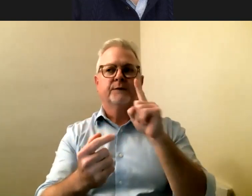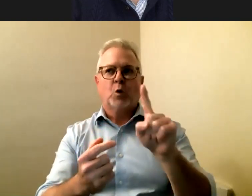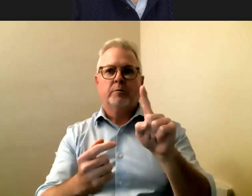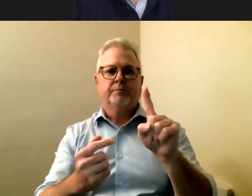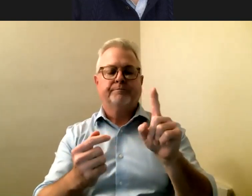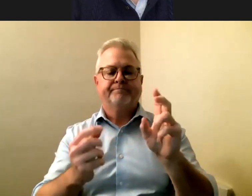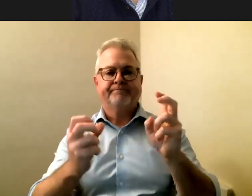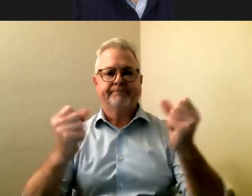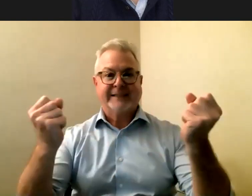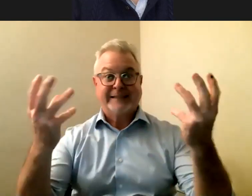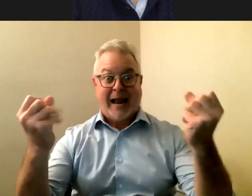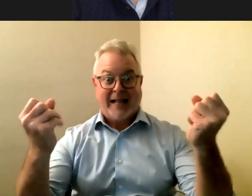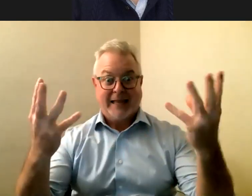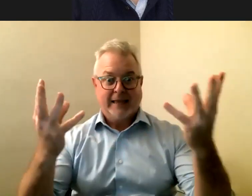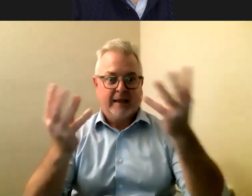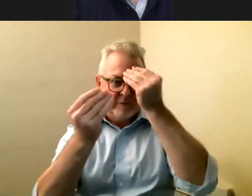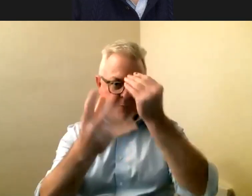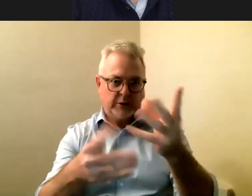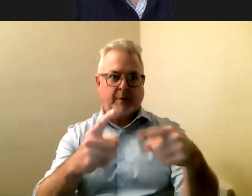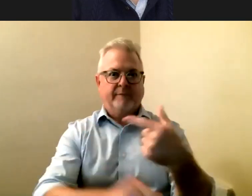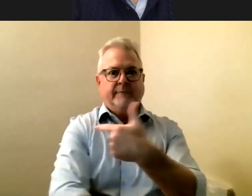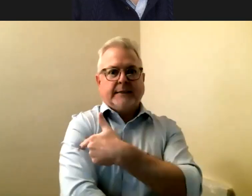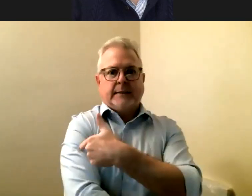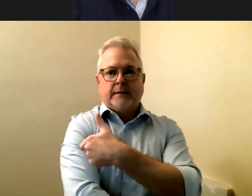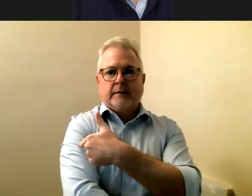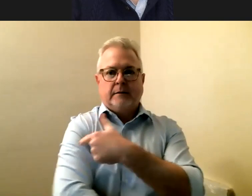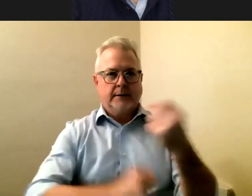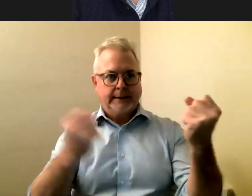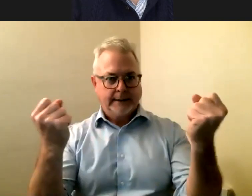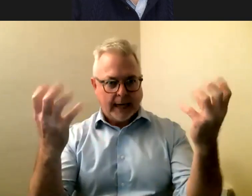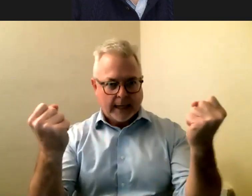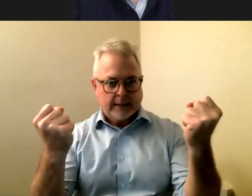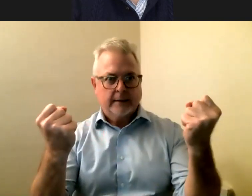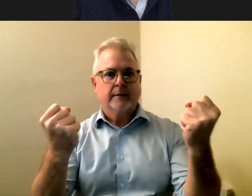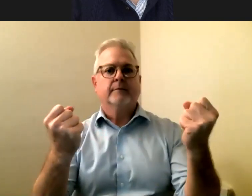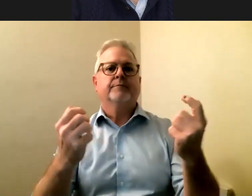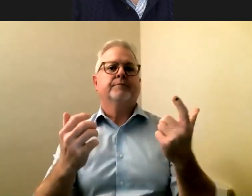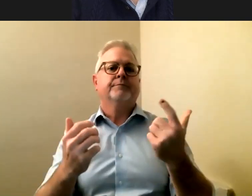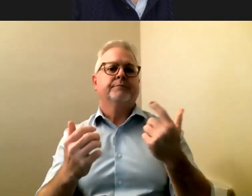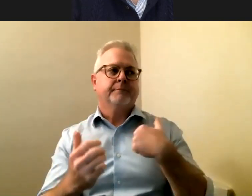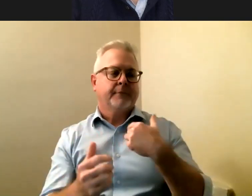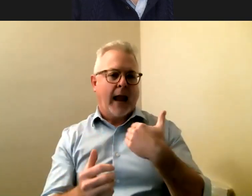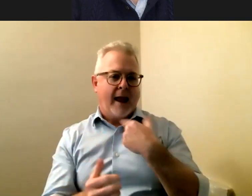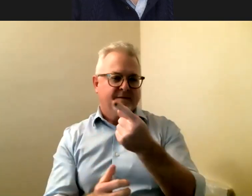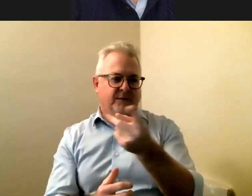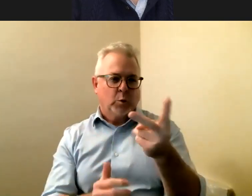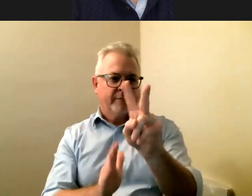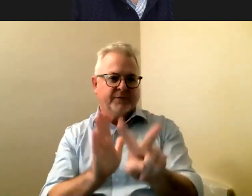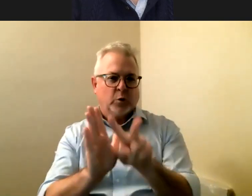support for having sign language information available regarding the vaccine.